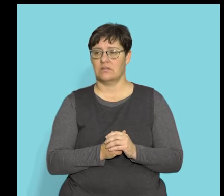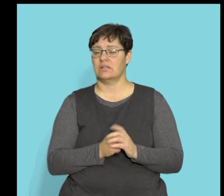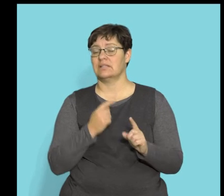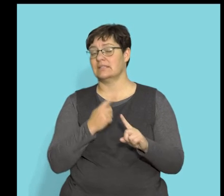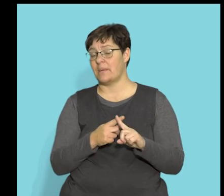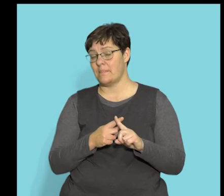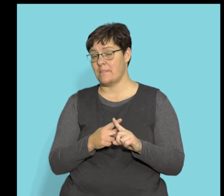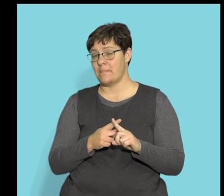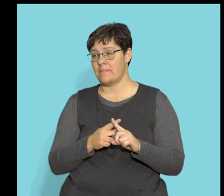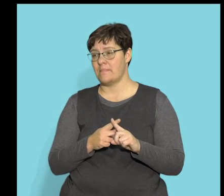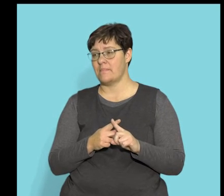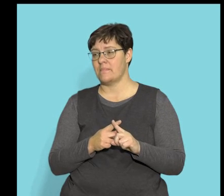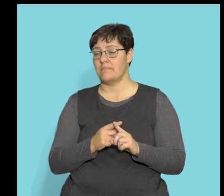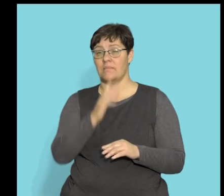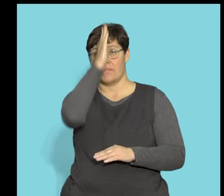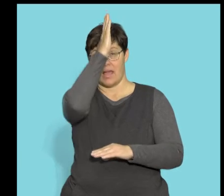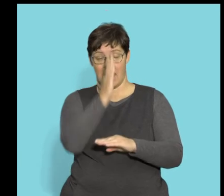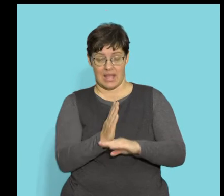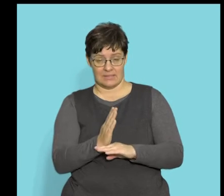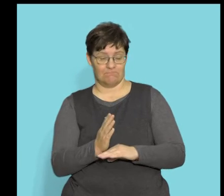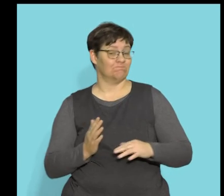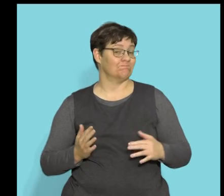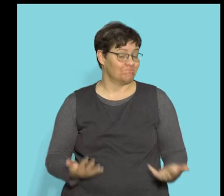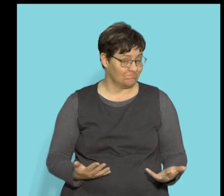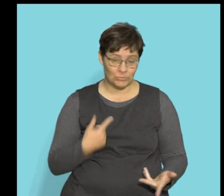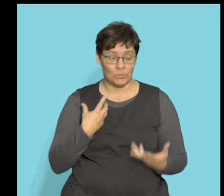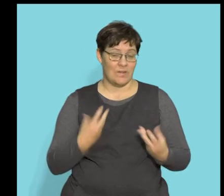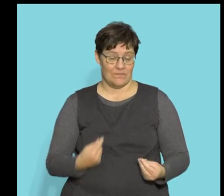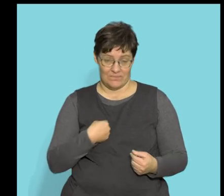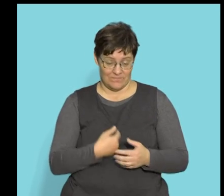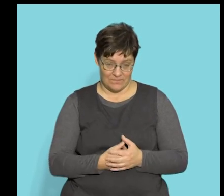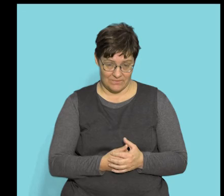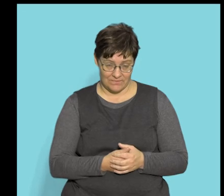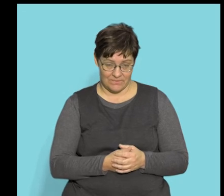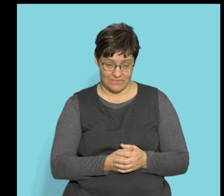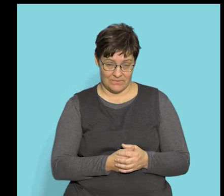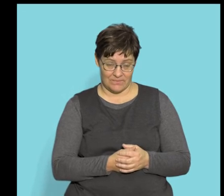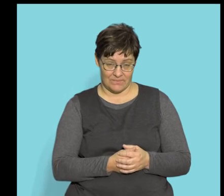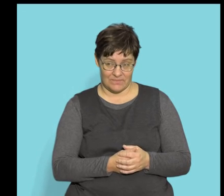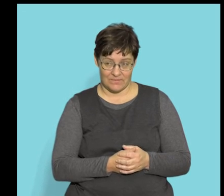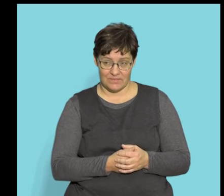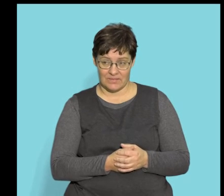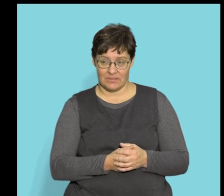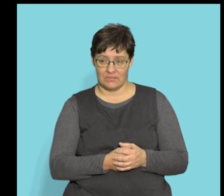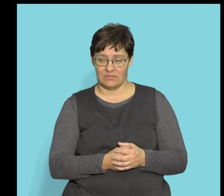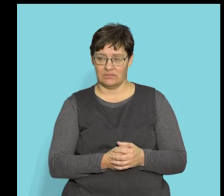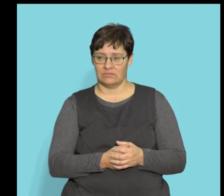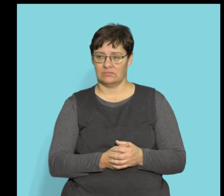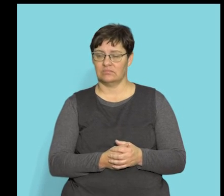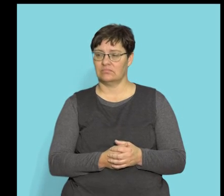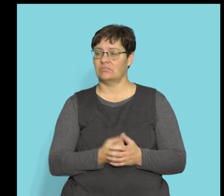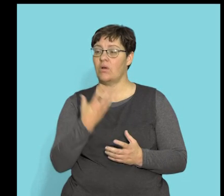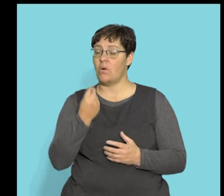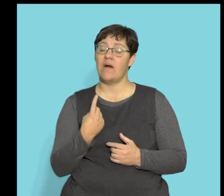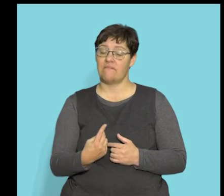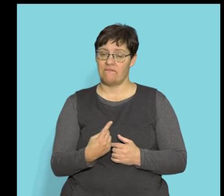to be multiplied by my perpendicular height. But I do not have my perpendicular height yet.